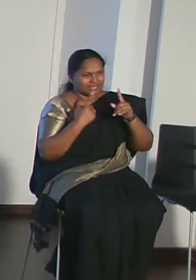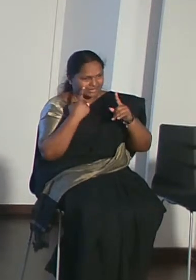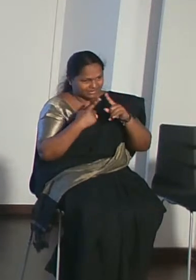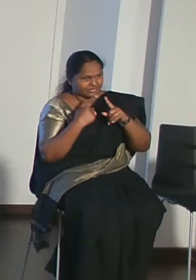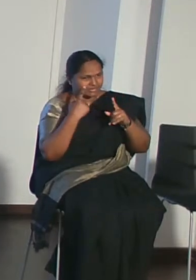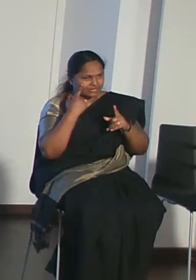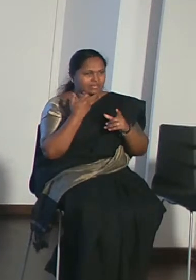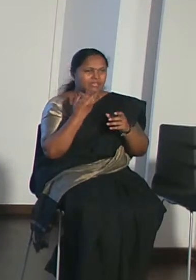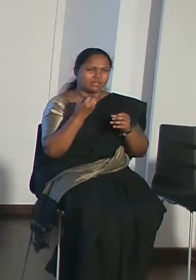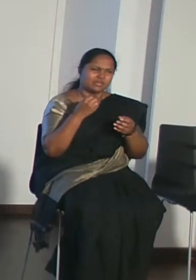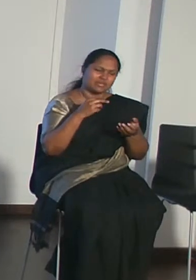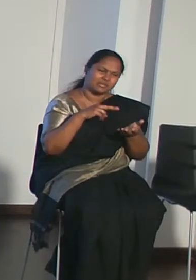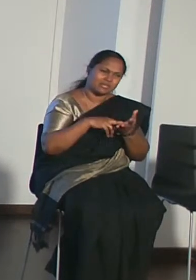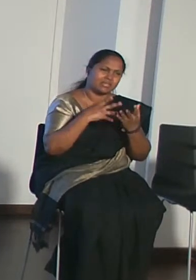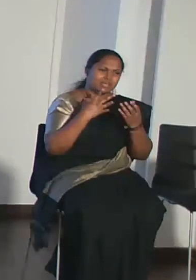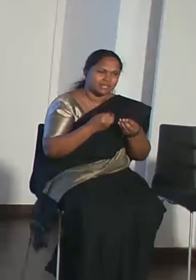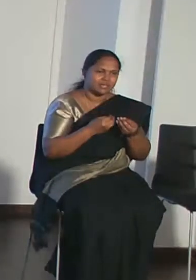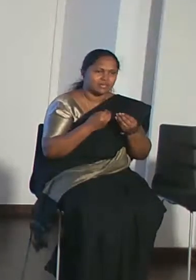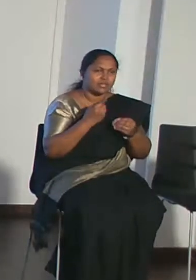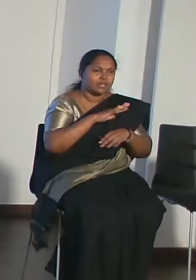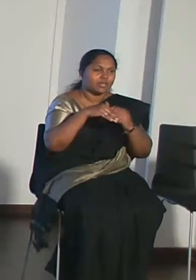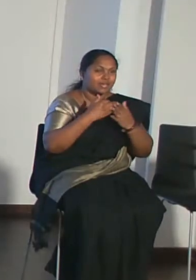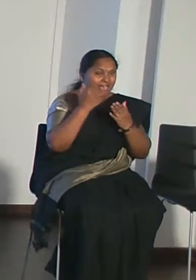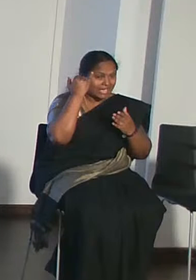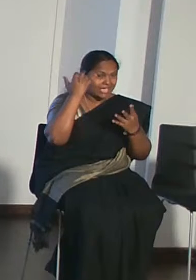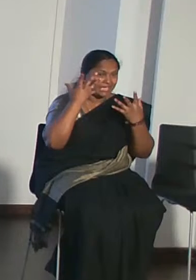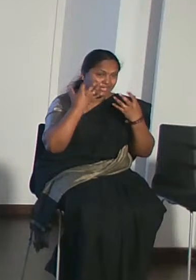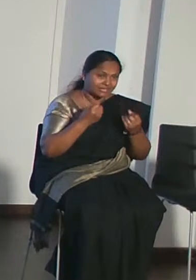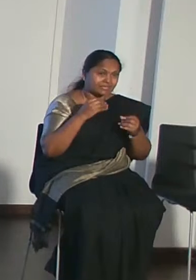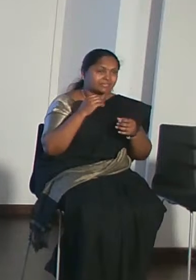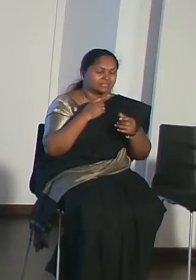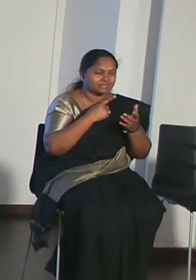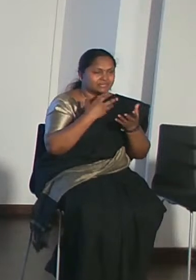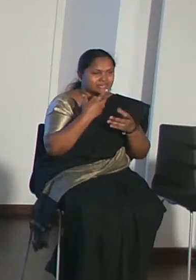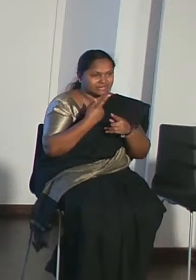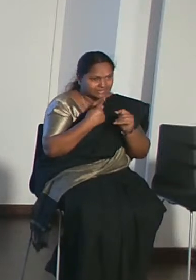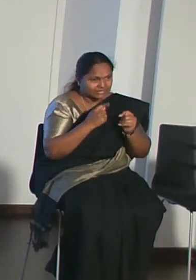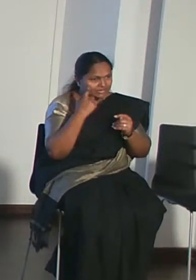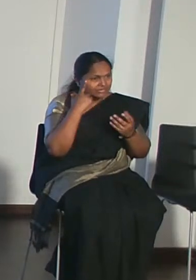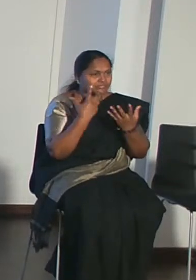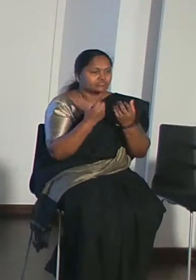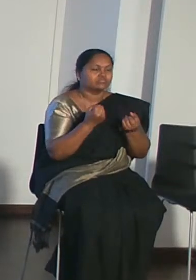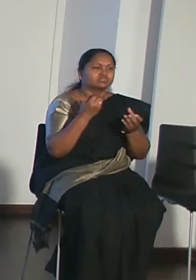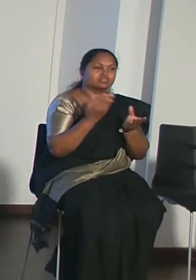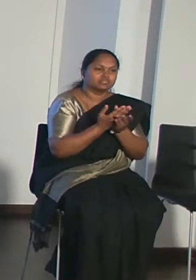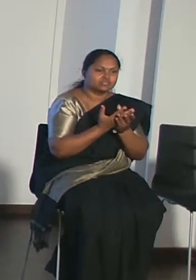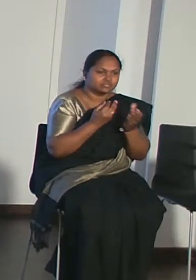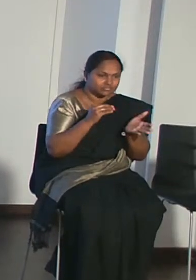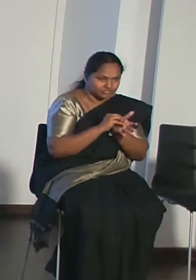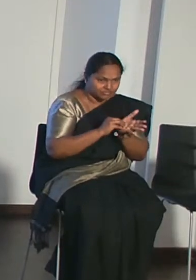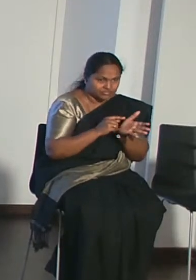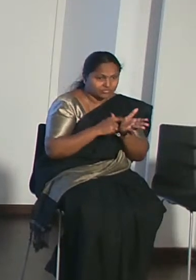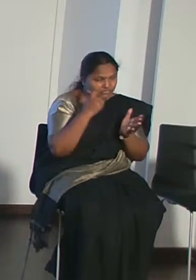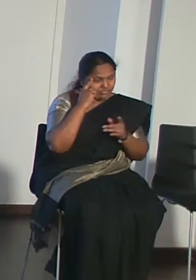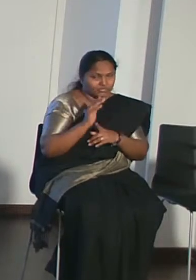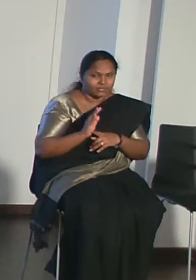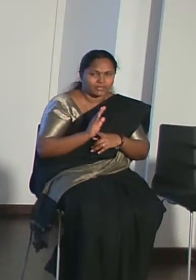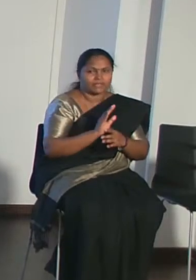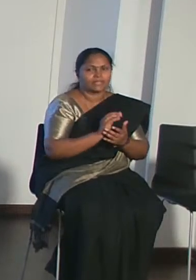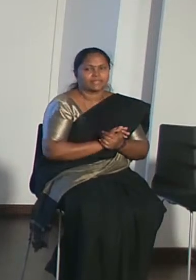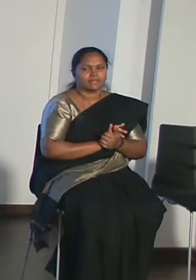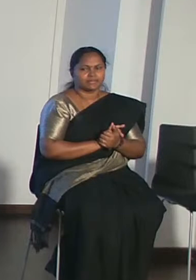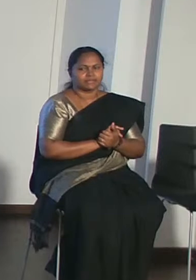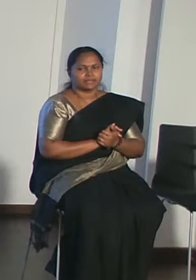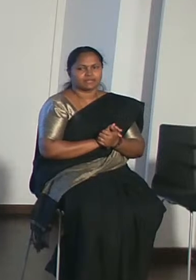of a complex, and the whole idea was trying to arrive at a curatorial gesture than having any kind of a show.